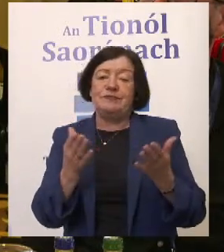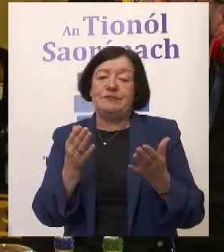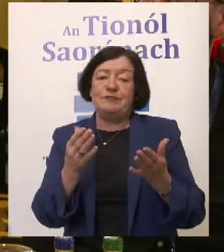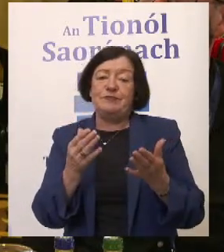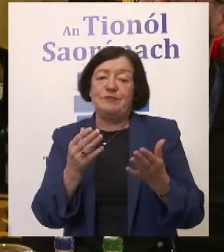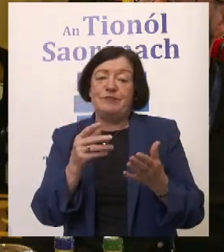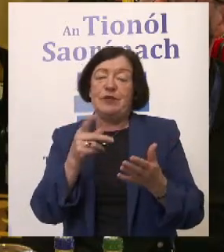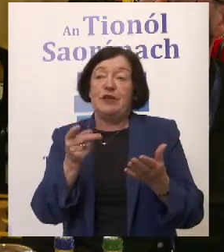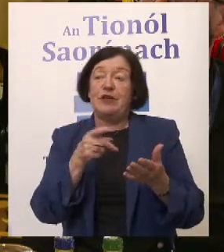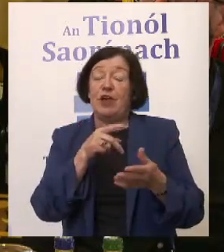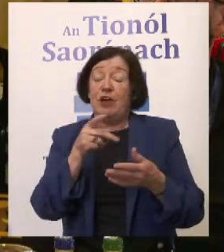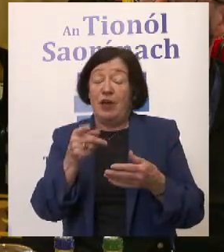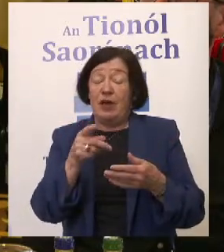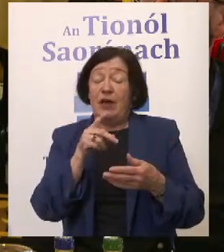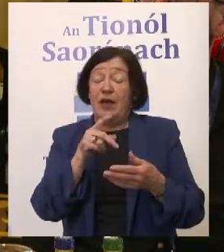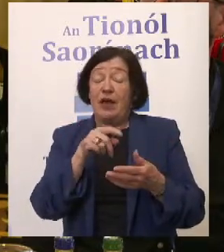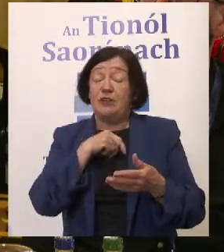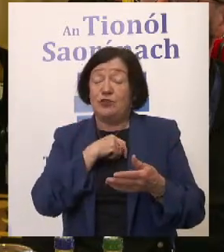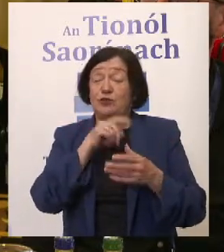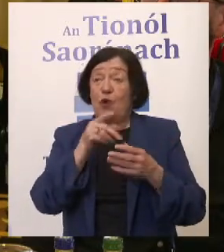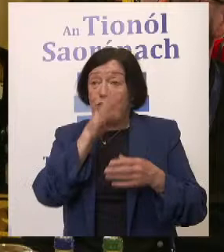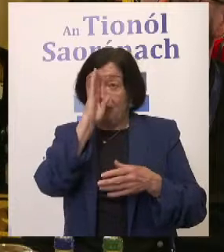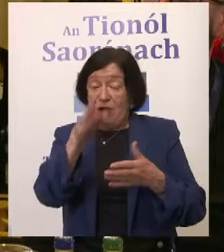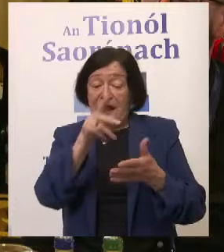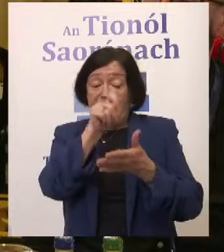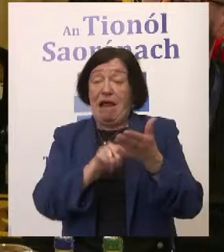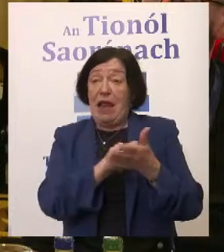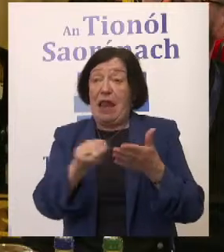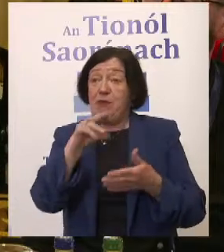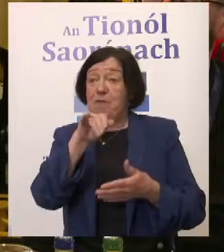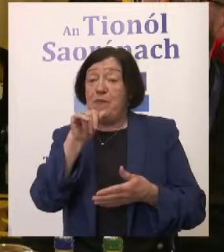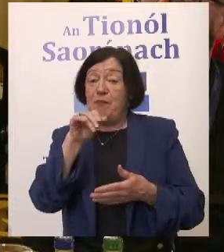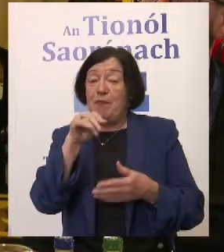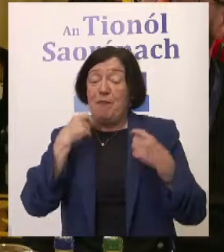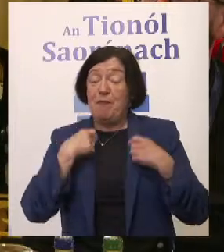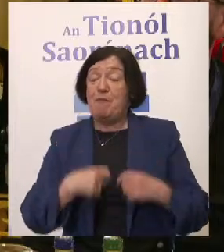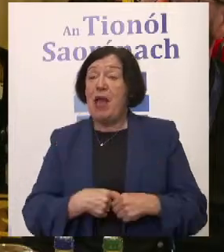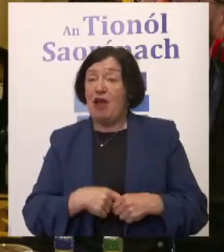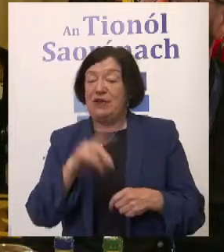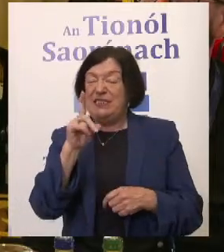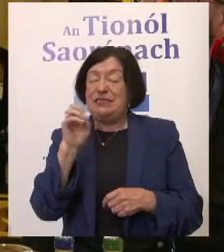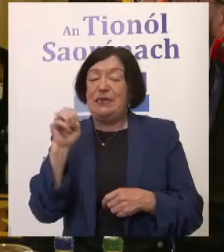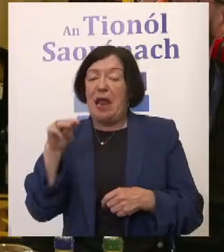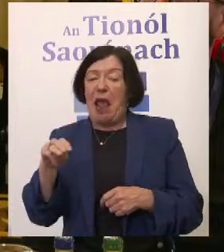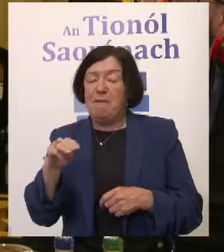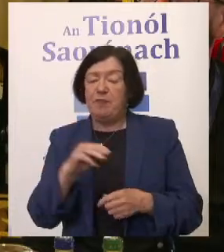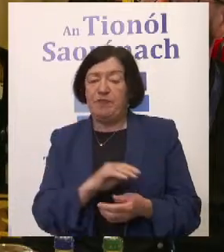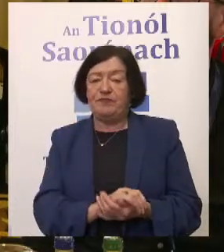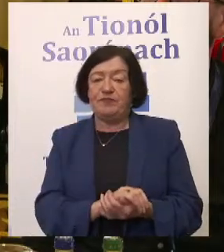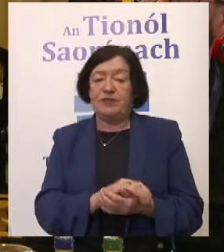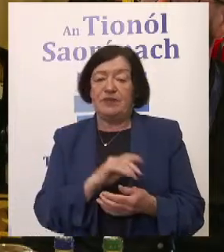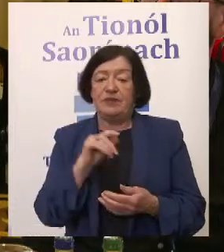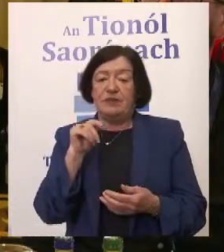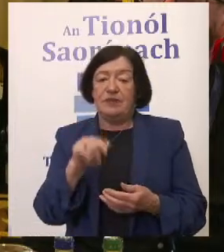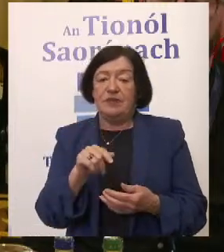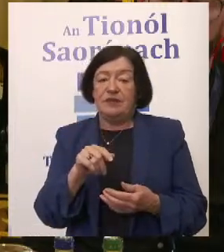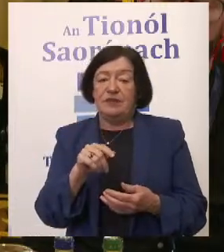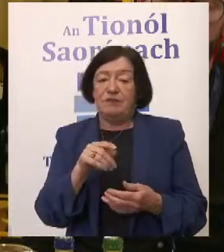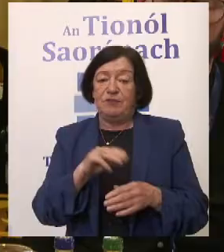newly elected, directly elected mayor. Would it simplify the